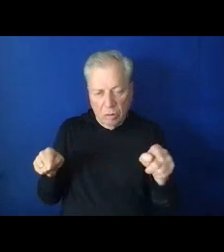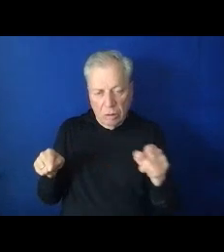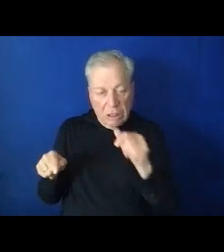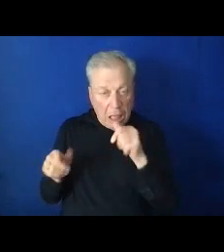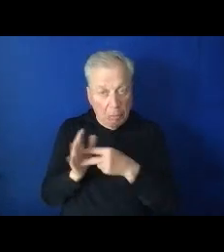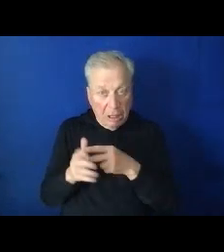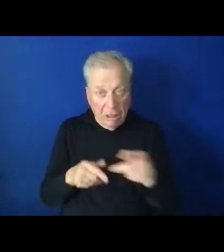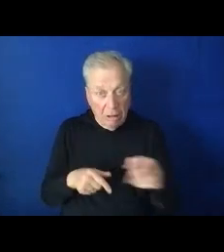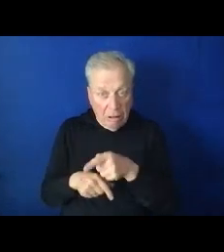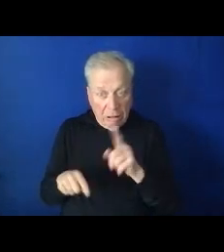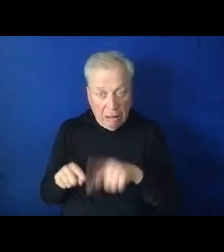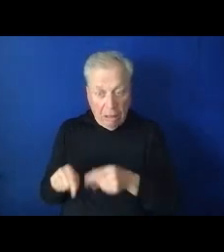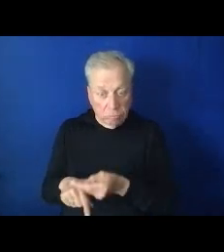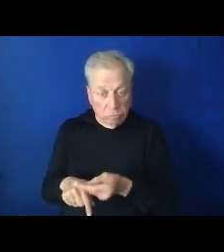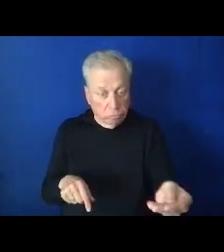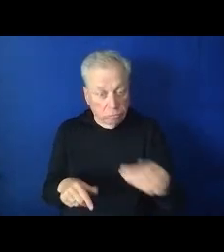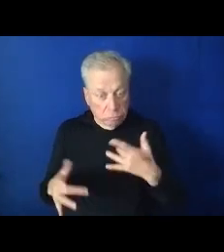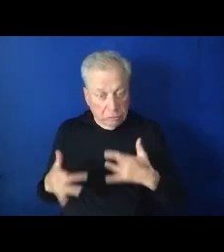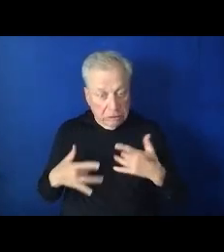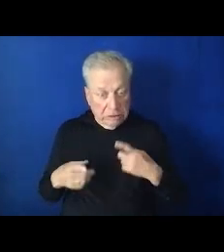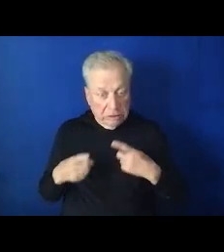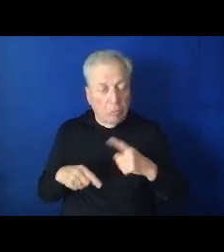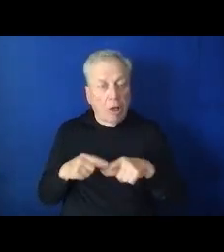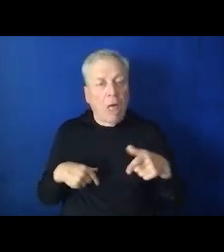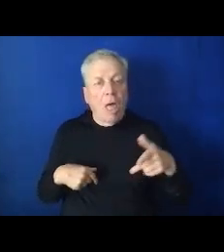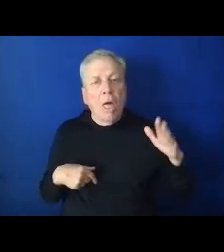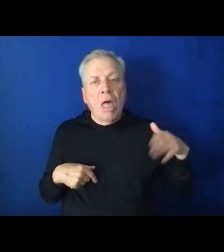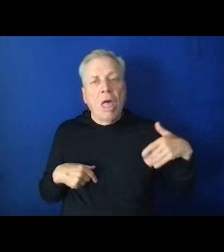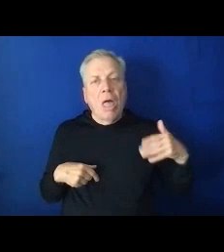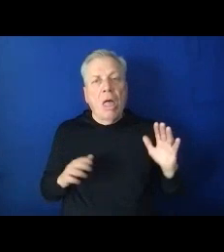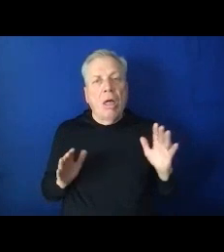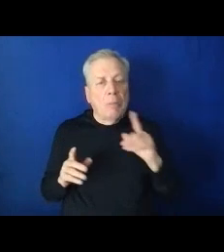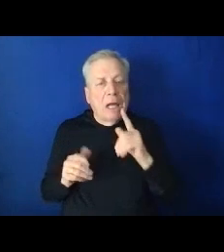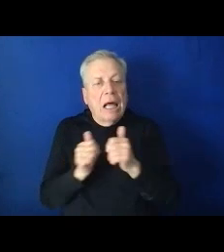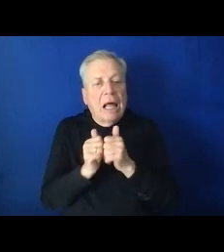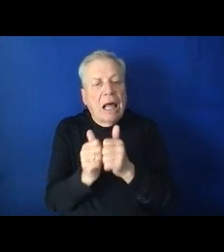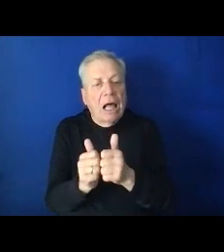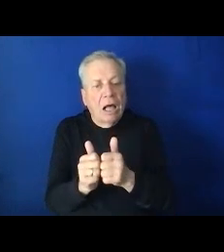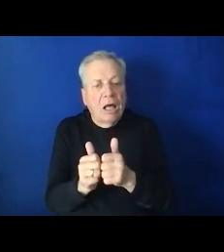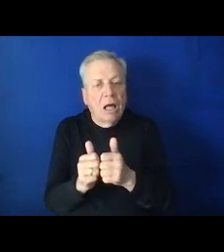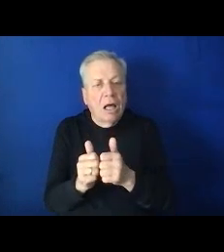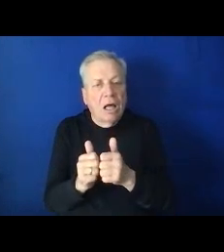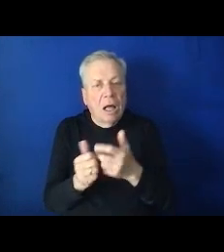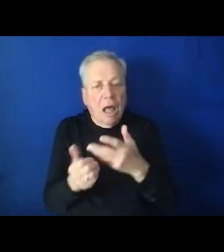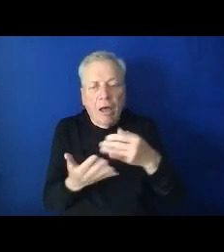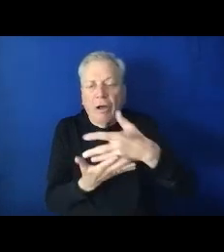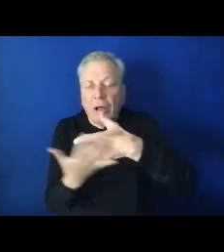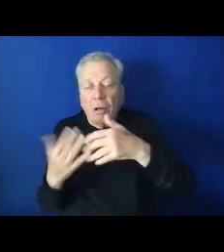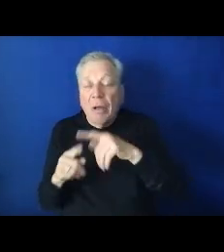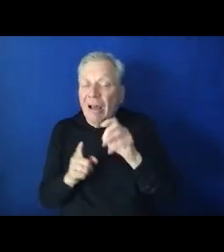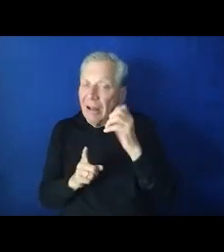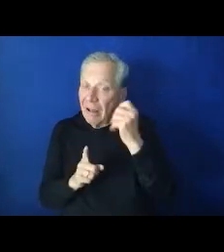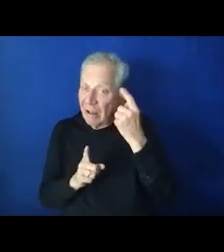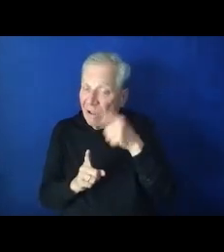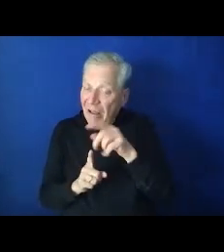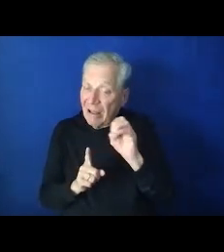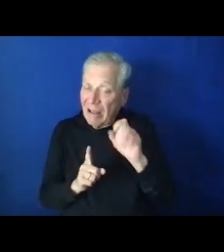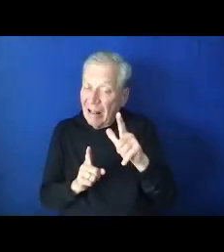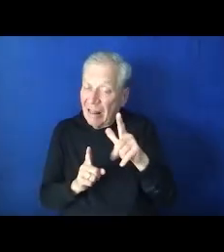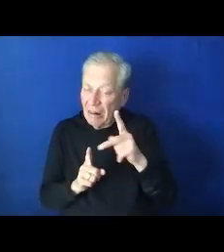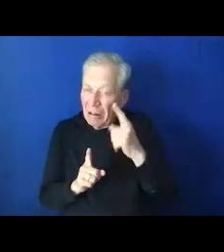can't transmit. They absolutely can. They just haven't been together and commingled. Elk, on the other hand, I think we've